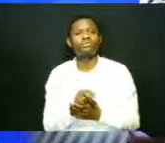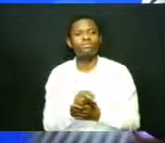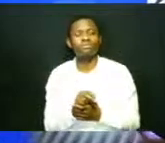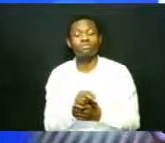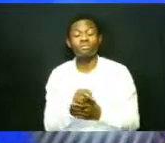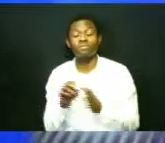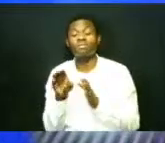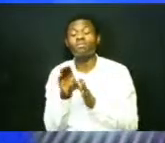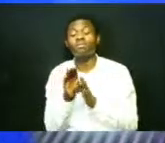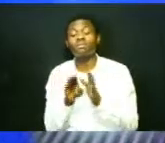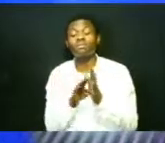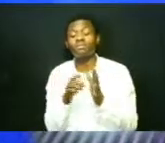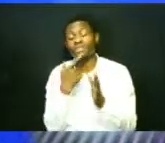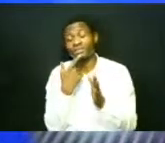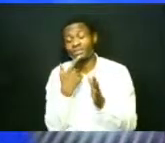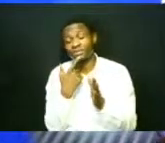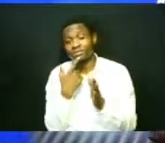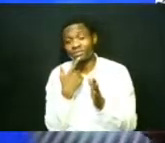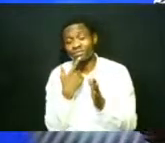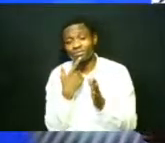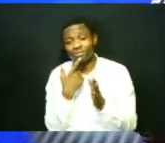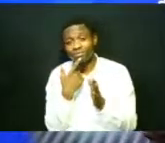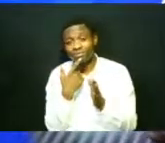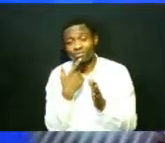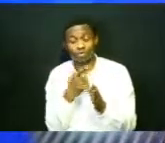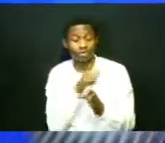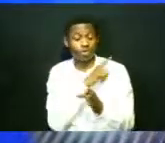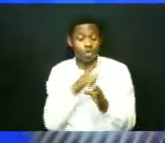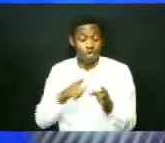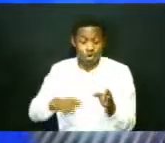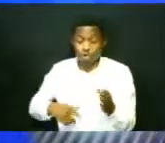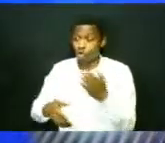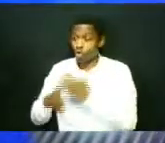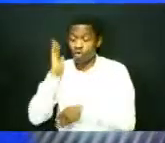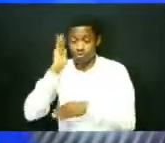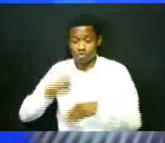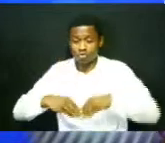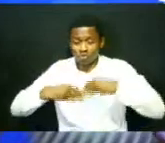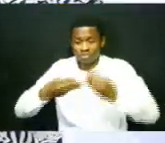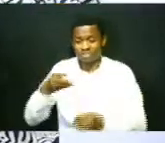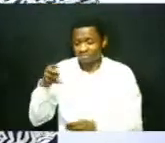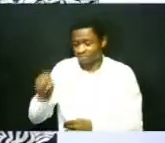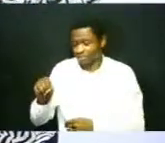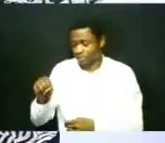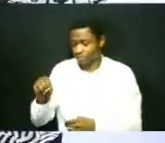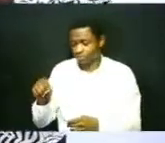says, the Lord God will give him the throne of his father David.